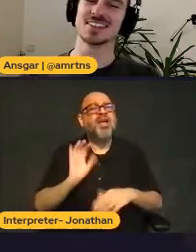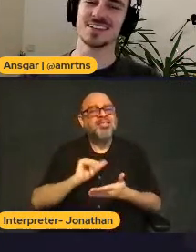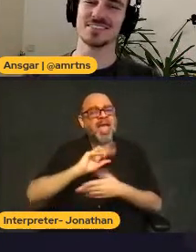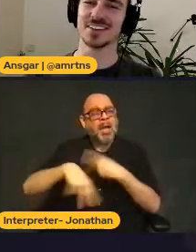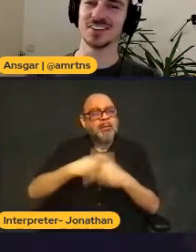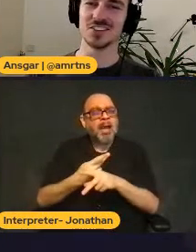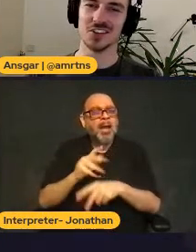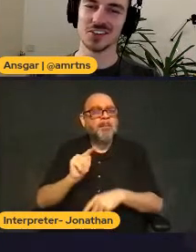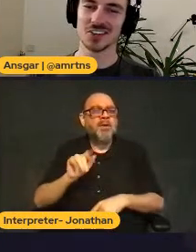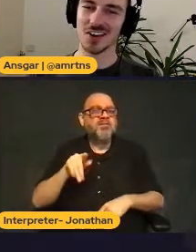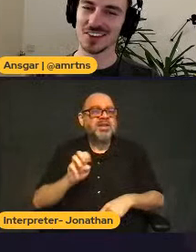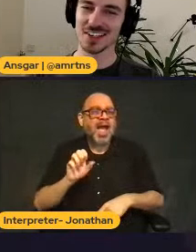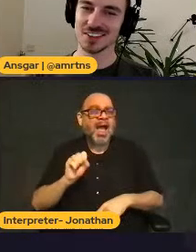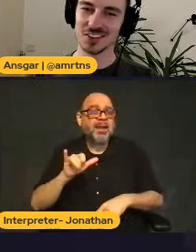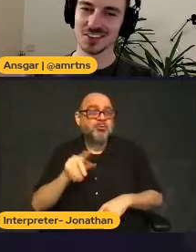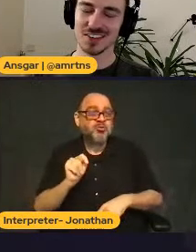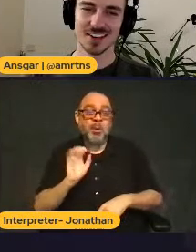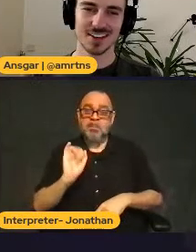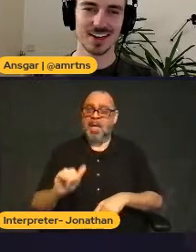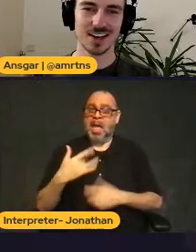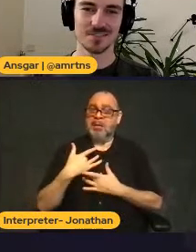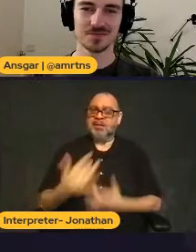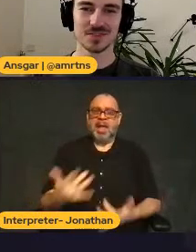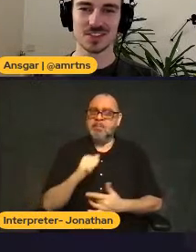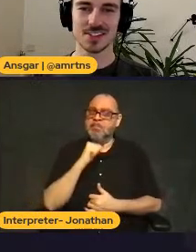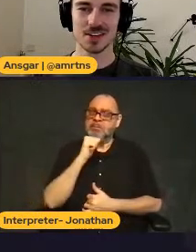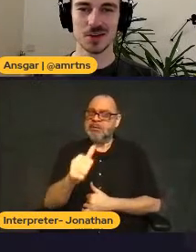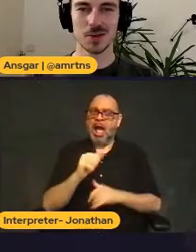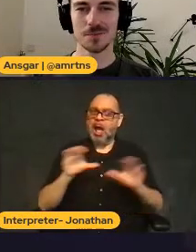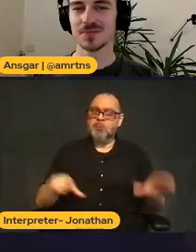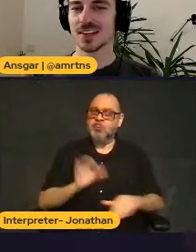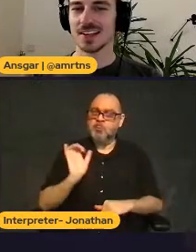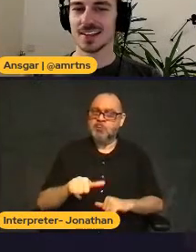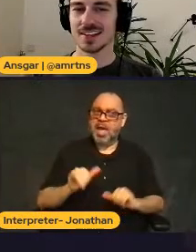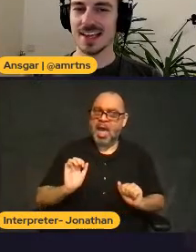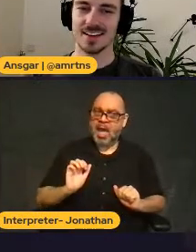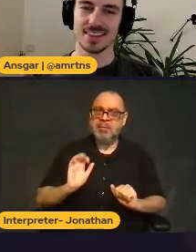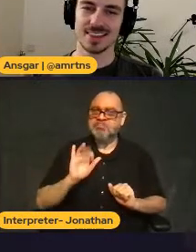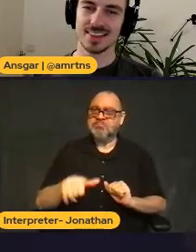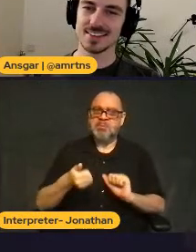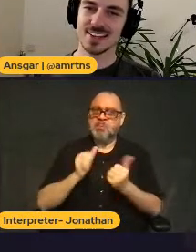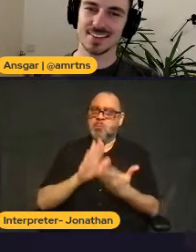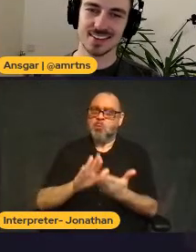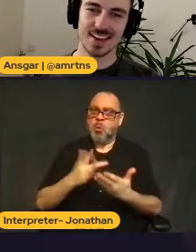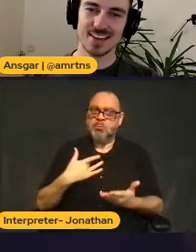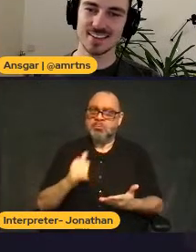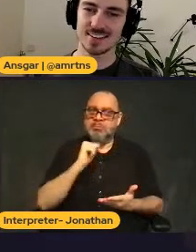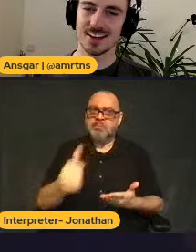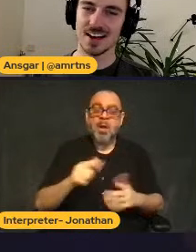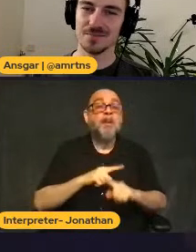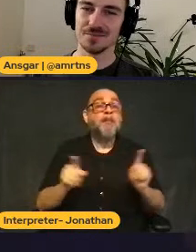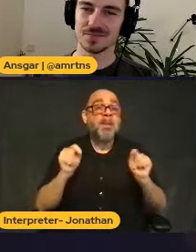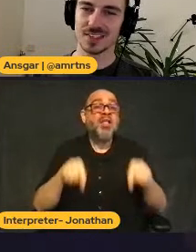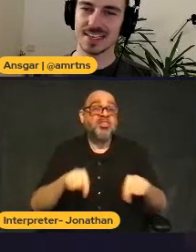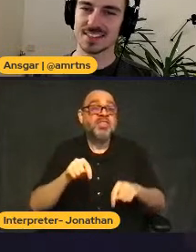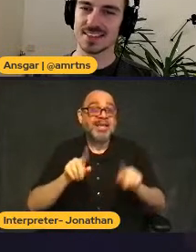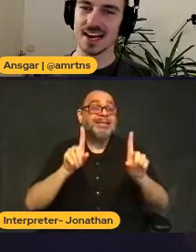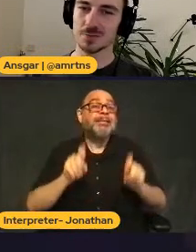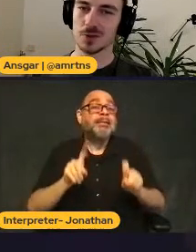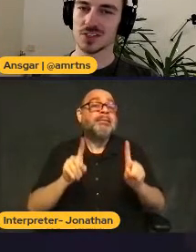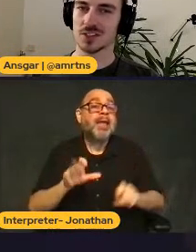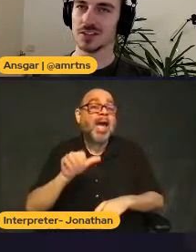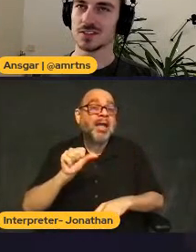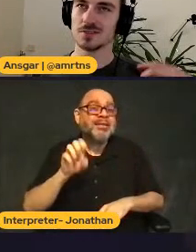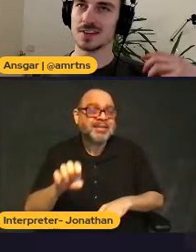TypeScript is something you don't normally do. So yeah, this test case gets